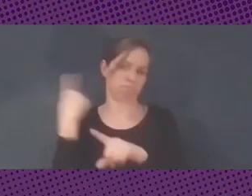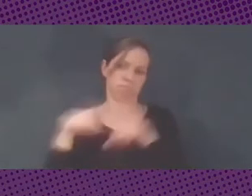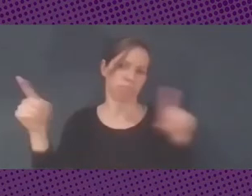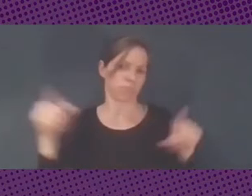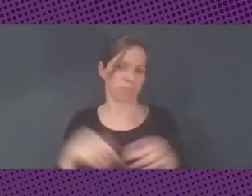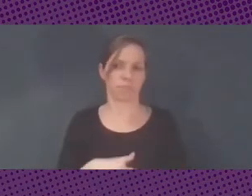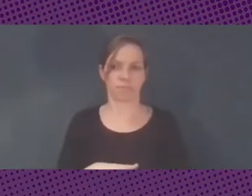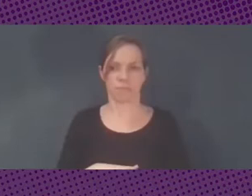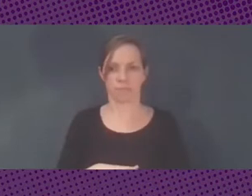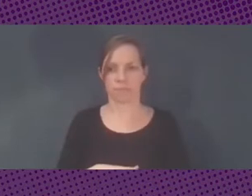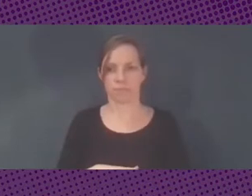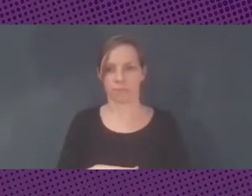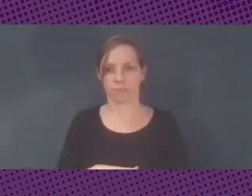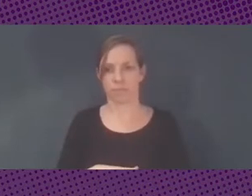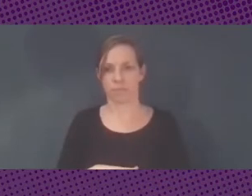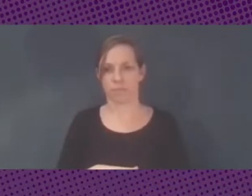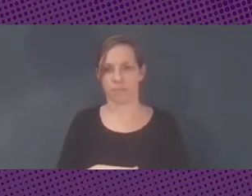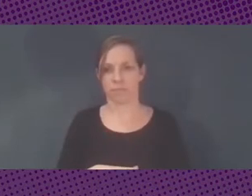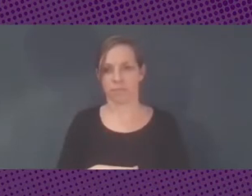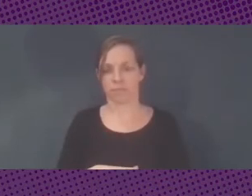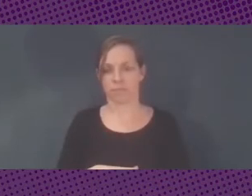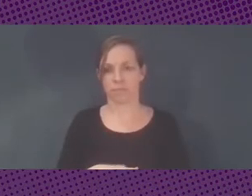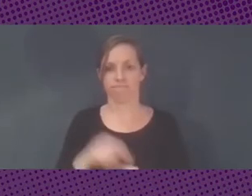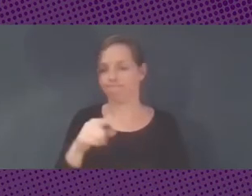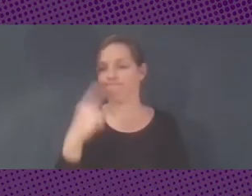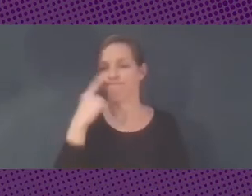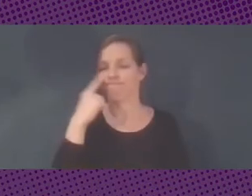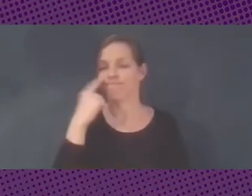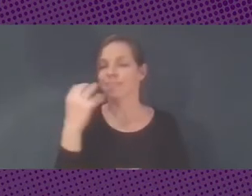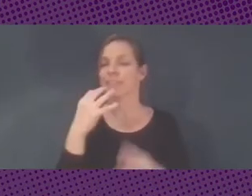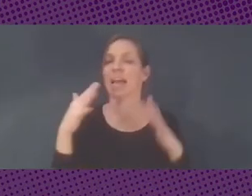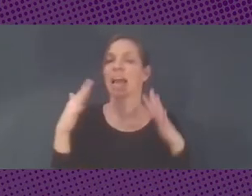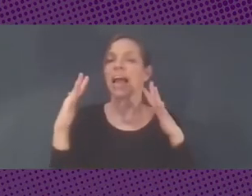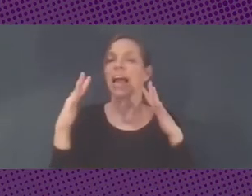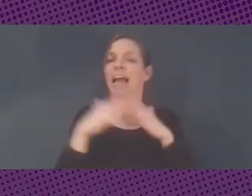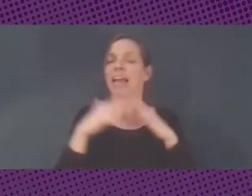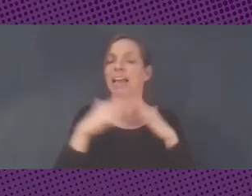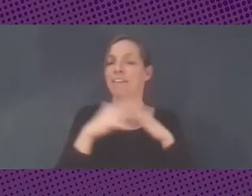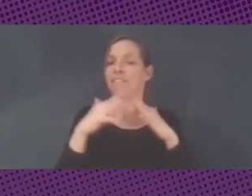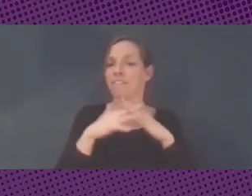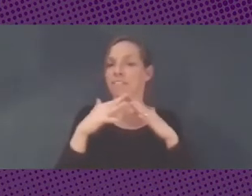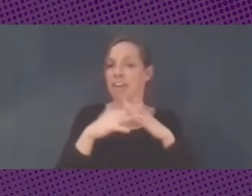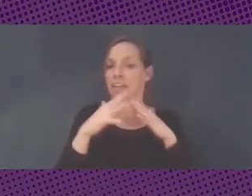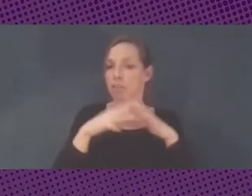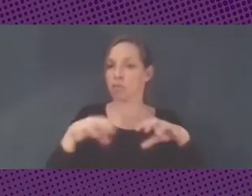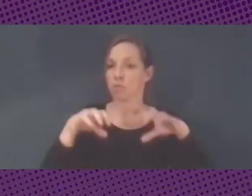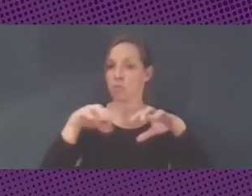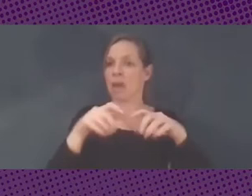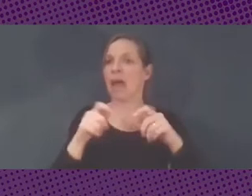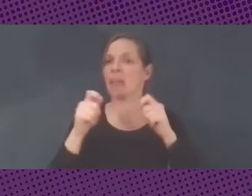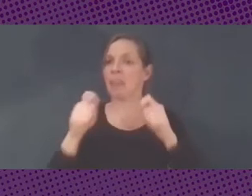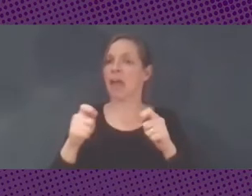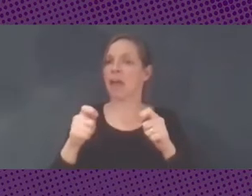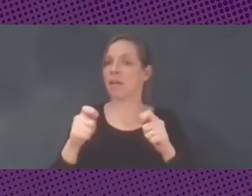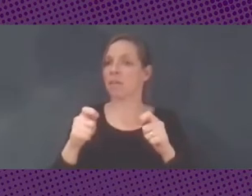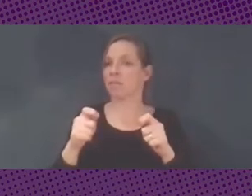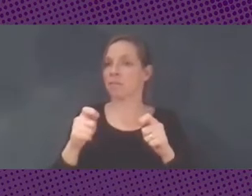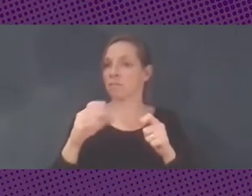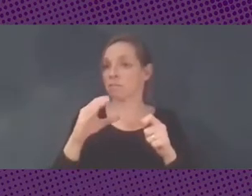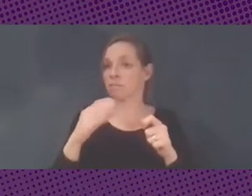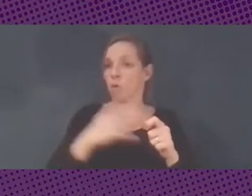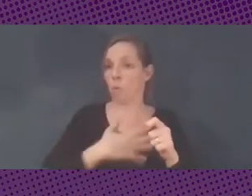commodified infrastructure. And when I talk about commodified infrastructure. I refer to public private